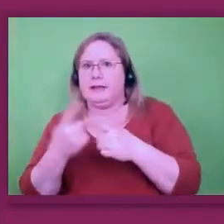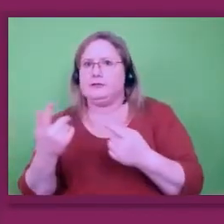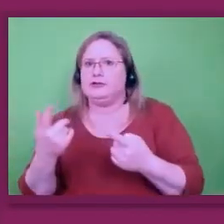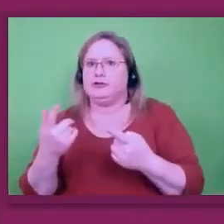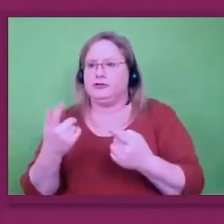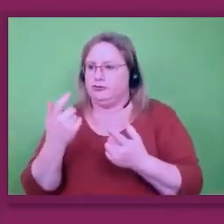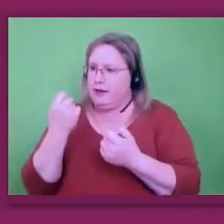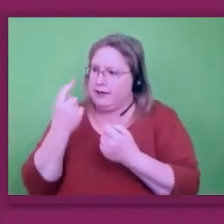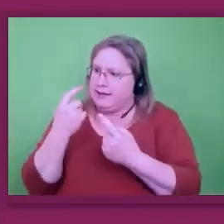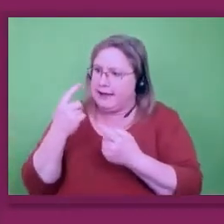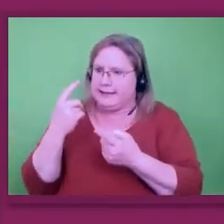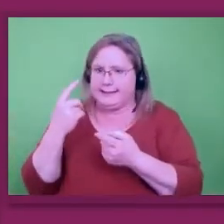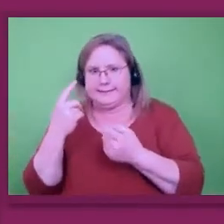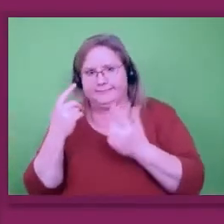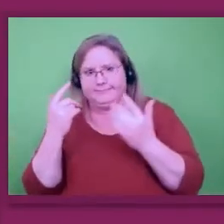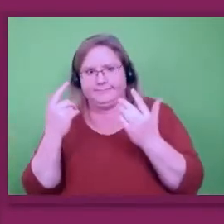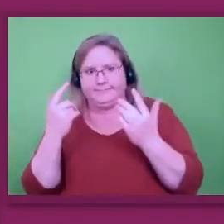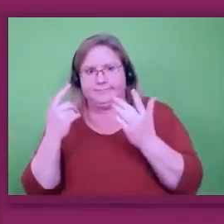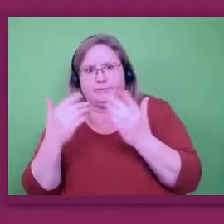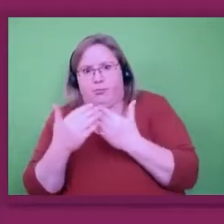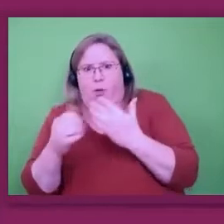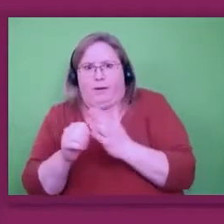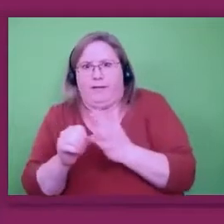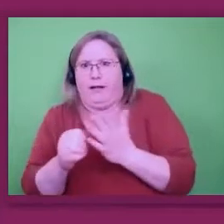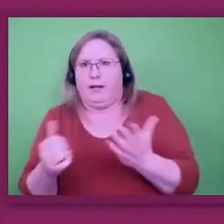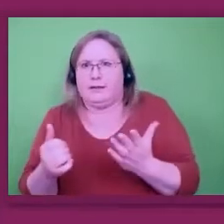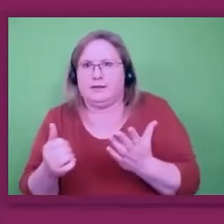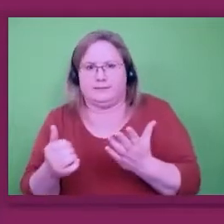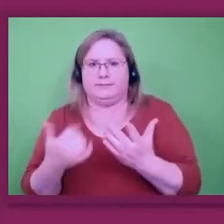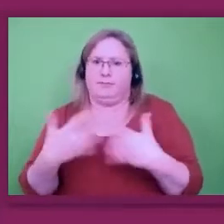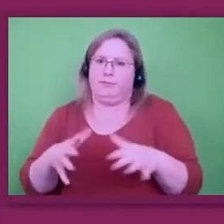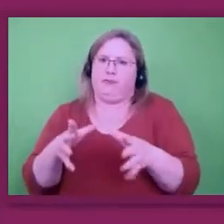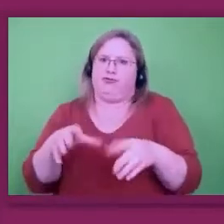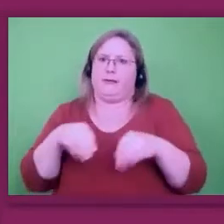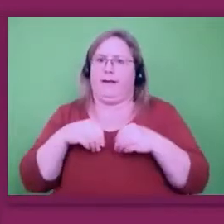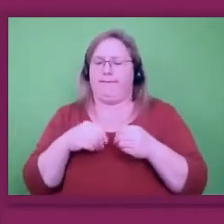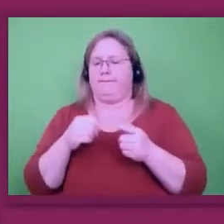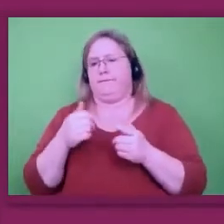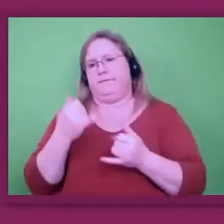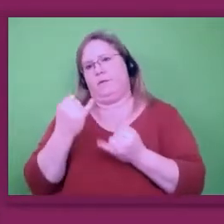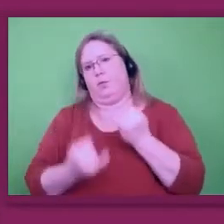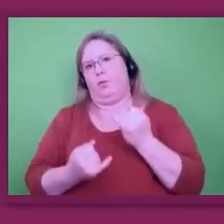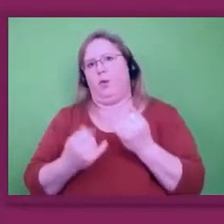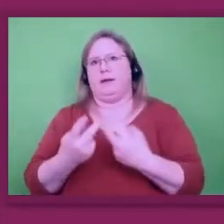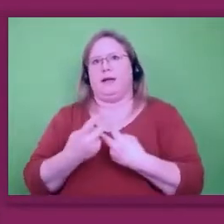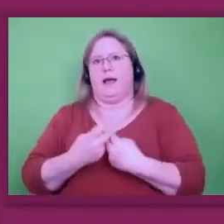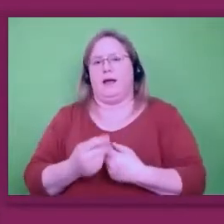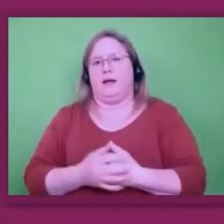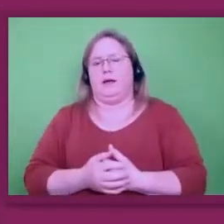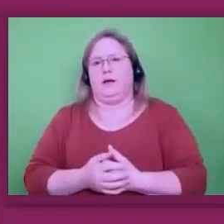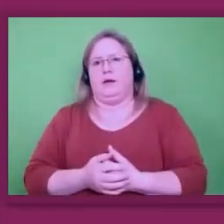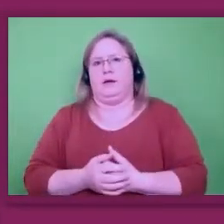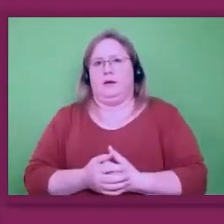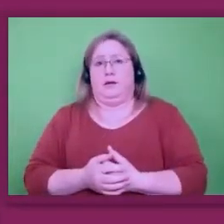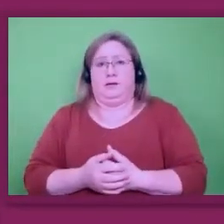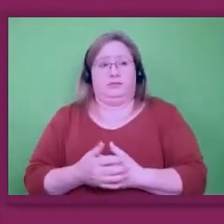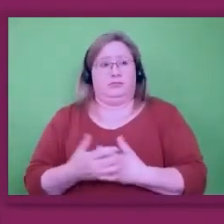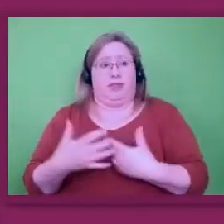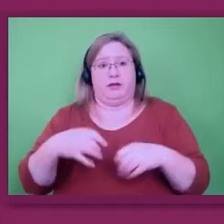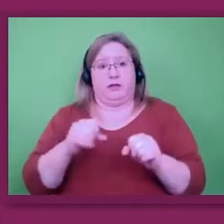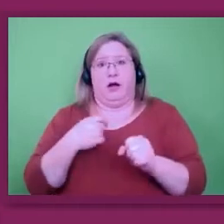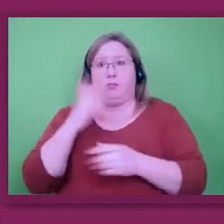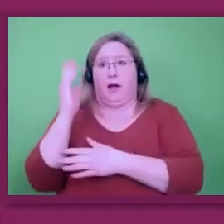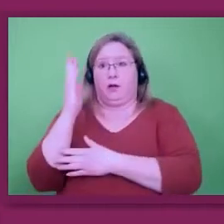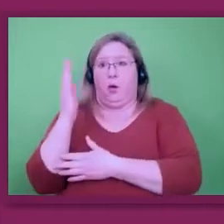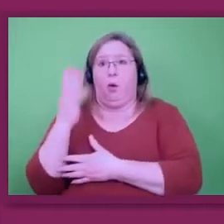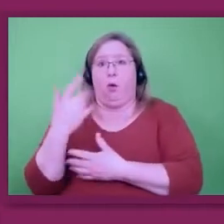receive better care. So we know all of this. And one of the pledges I was talking to you about at the start of my my talk is